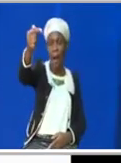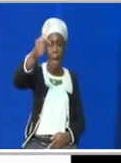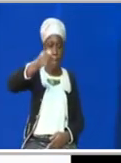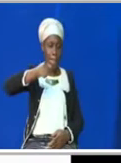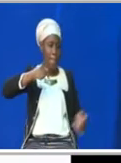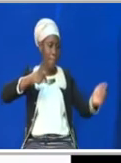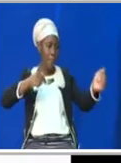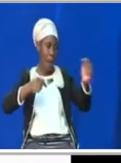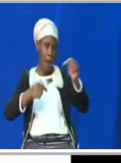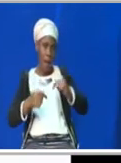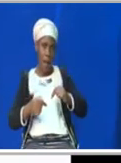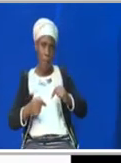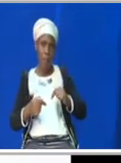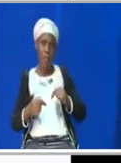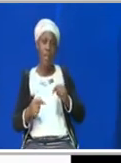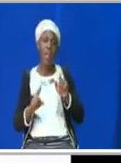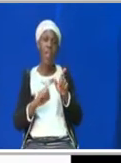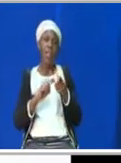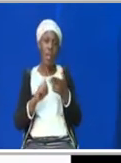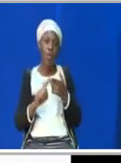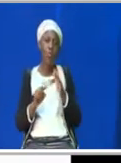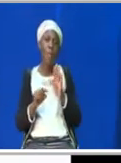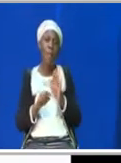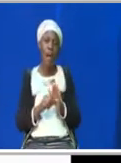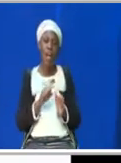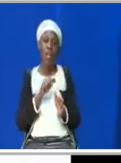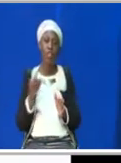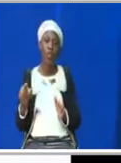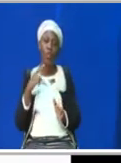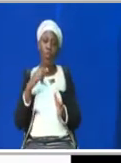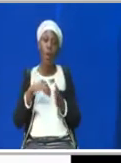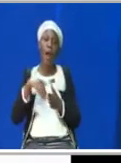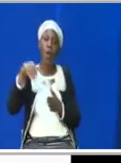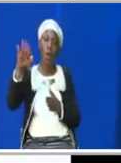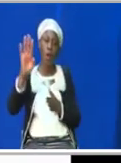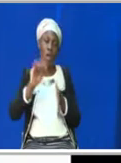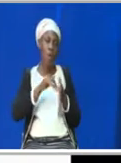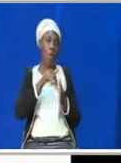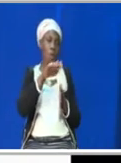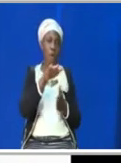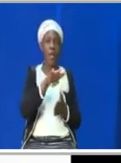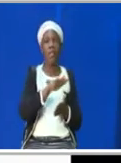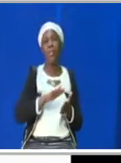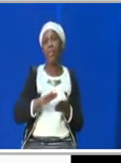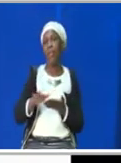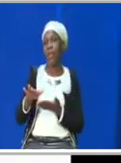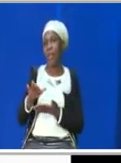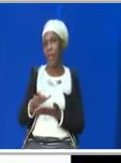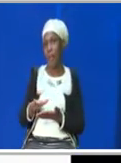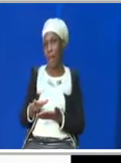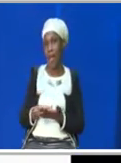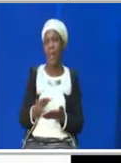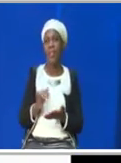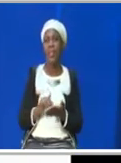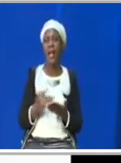those immigrants, those who are leaving the area. So the natural plus those who are coming